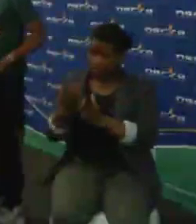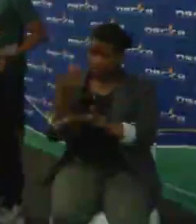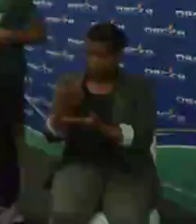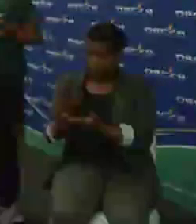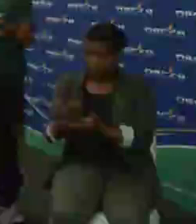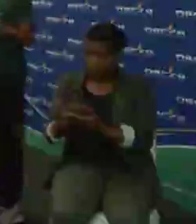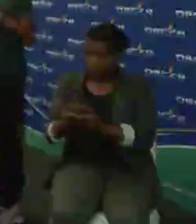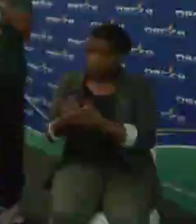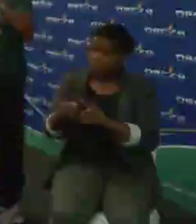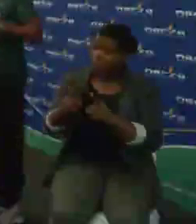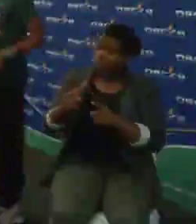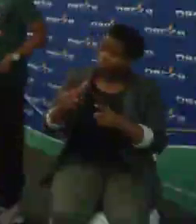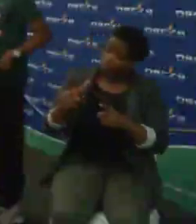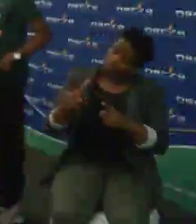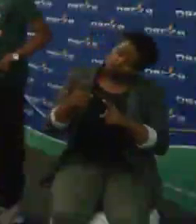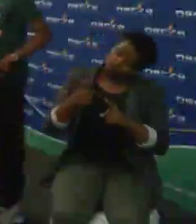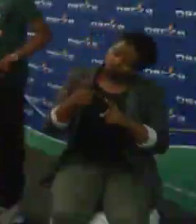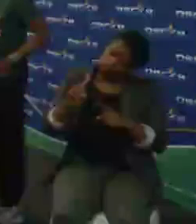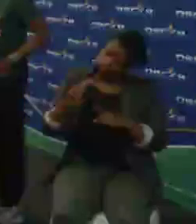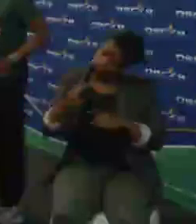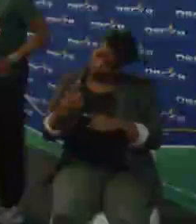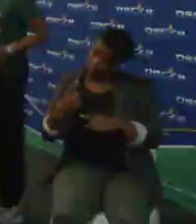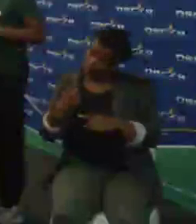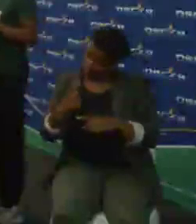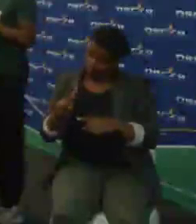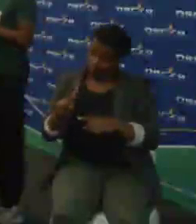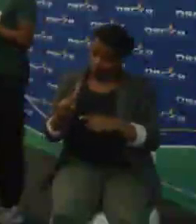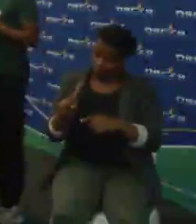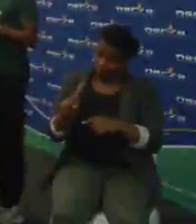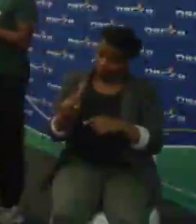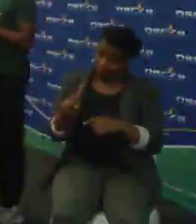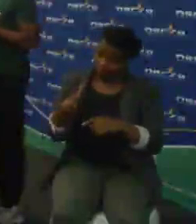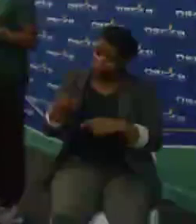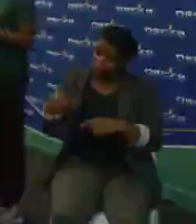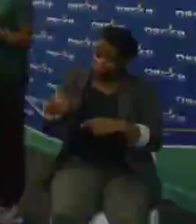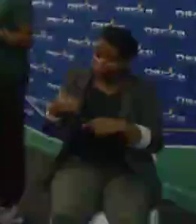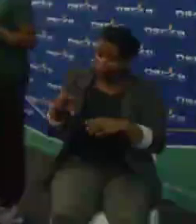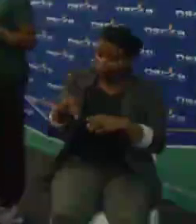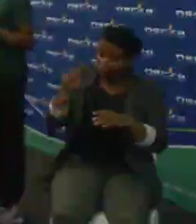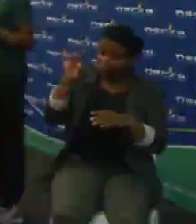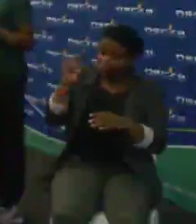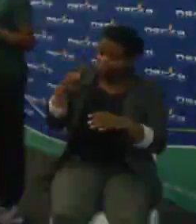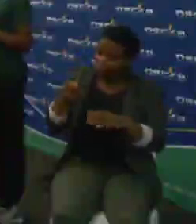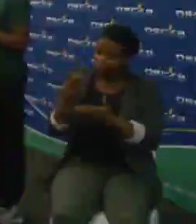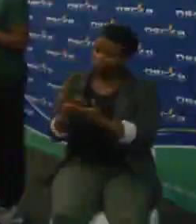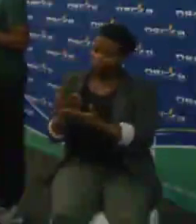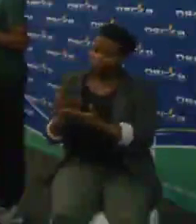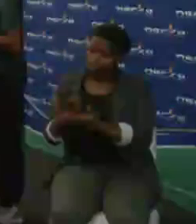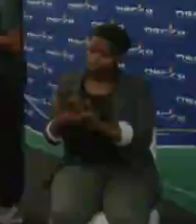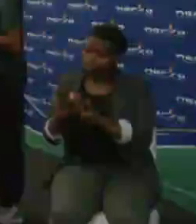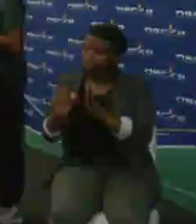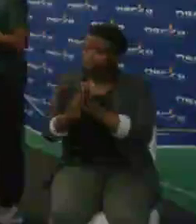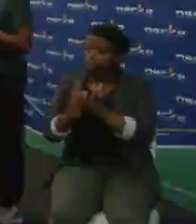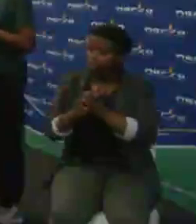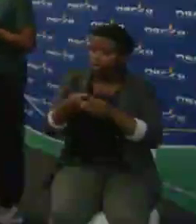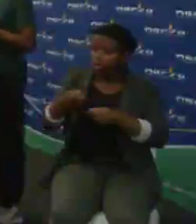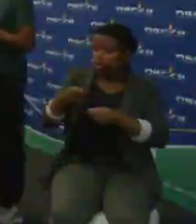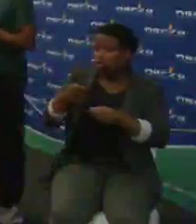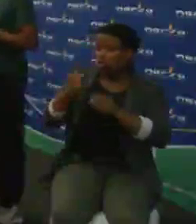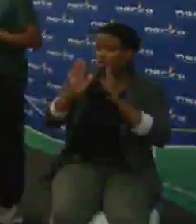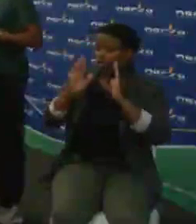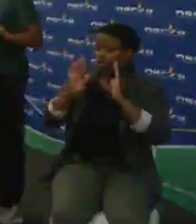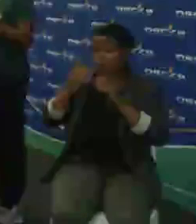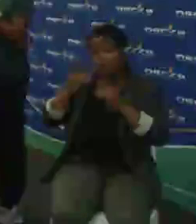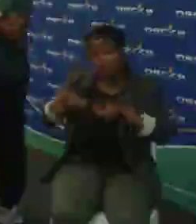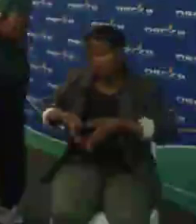application, which was about 25% and above. So we're not finding that the MYPD methodology as it is applied and interpreted